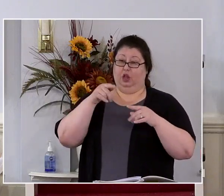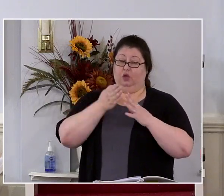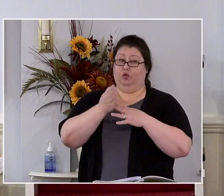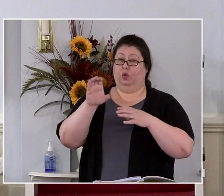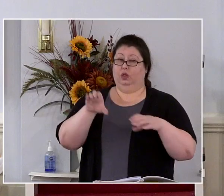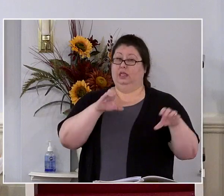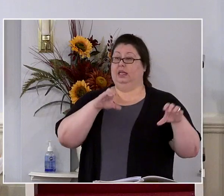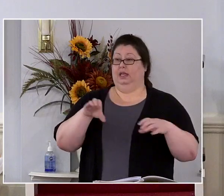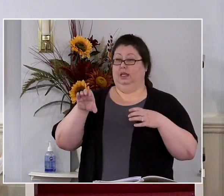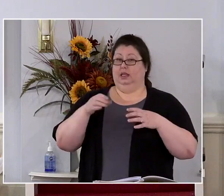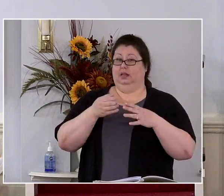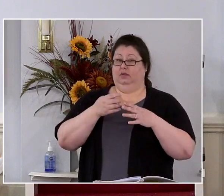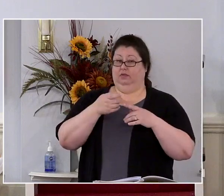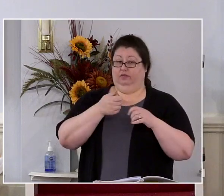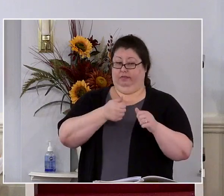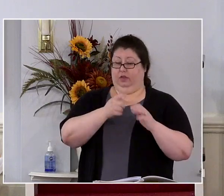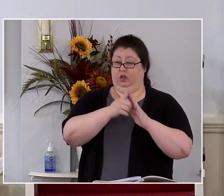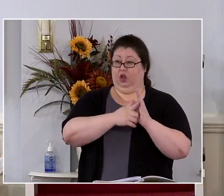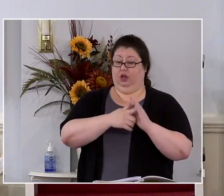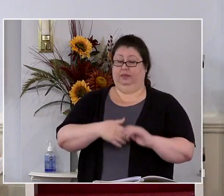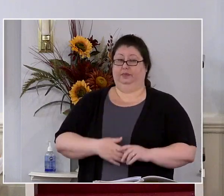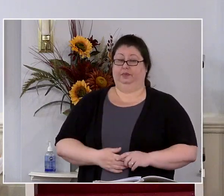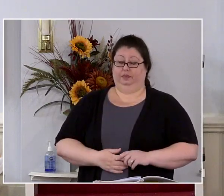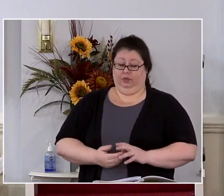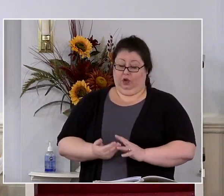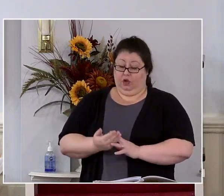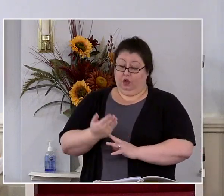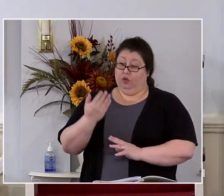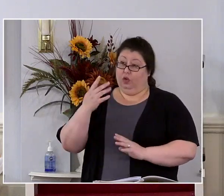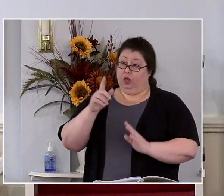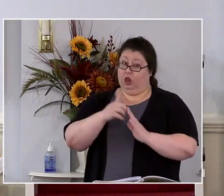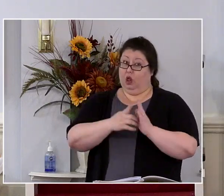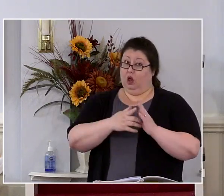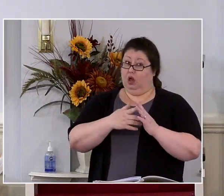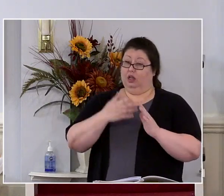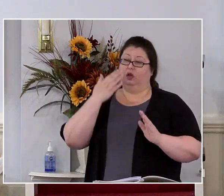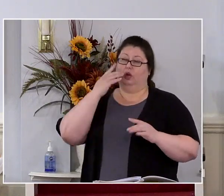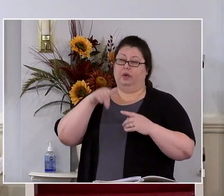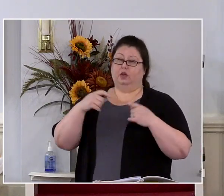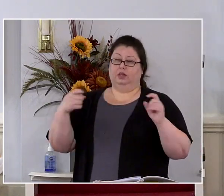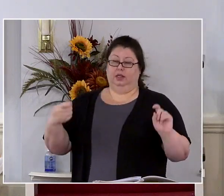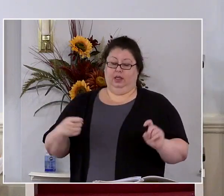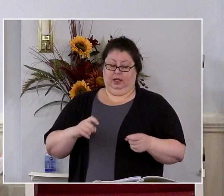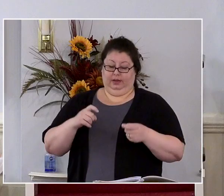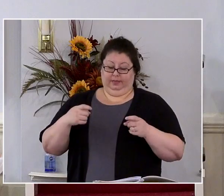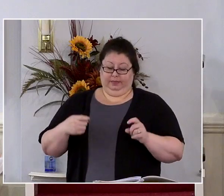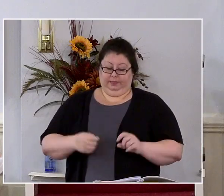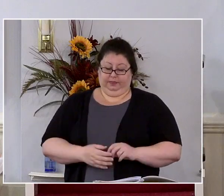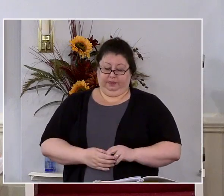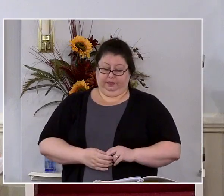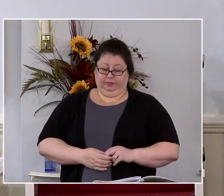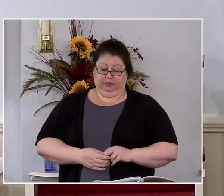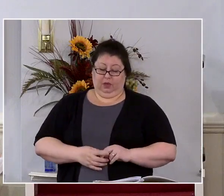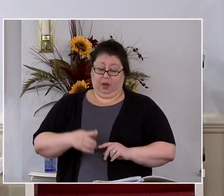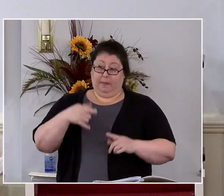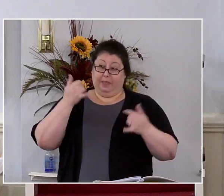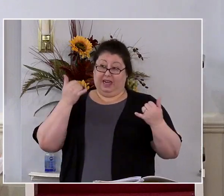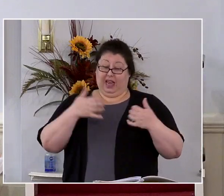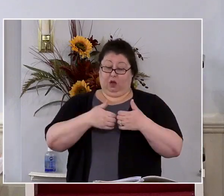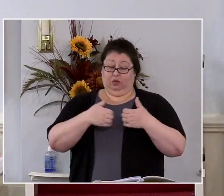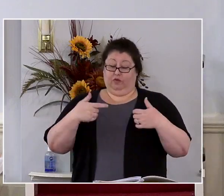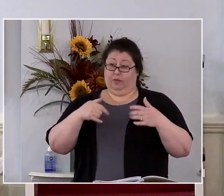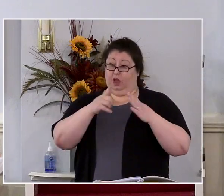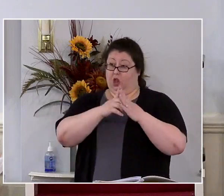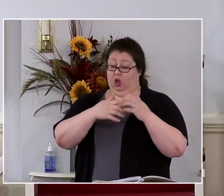deeds prescribed by the law, for through the law comes the knowledge of sin. But now, apart from the